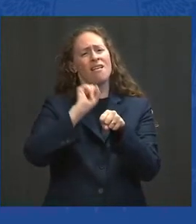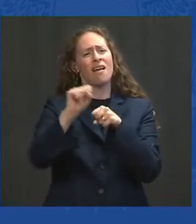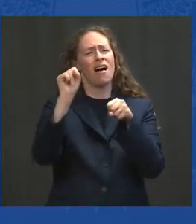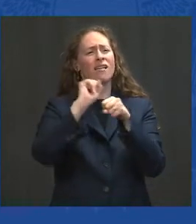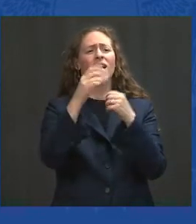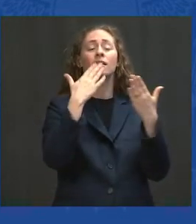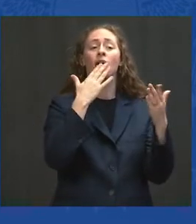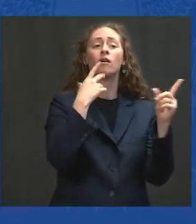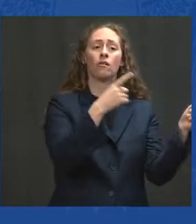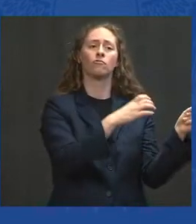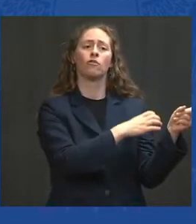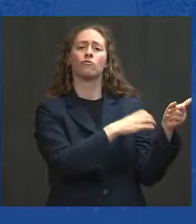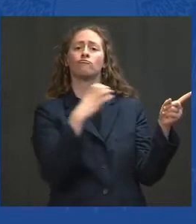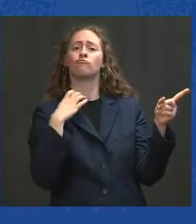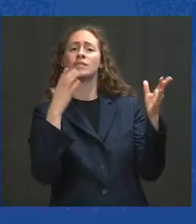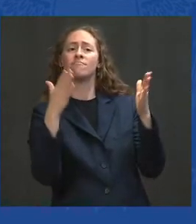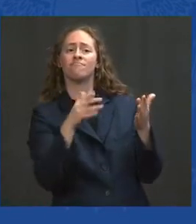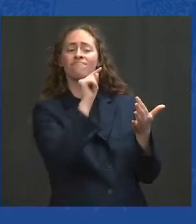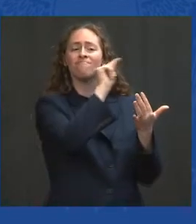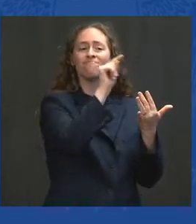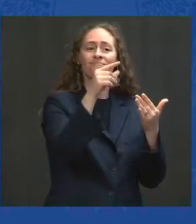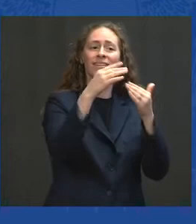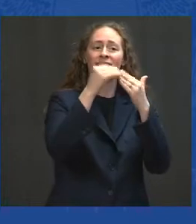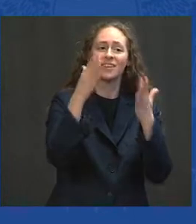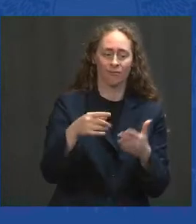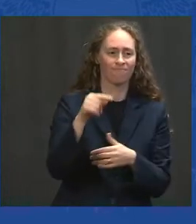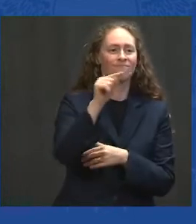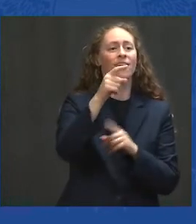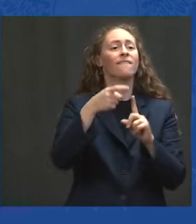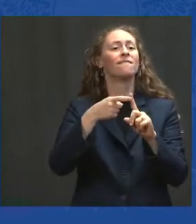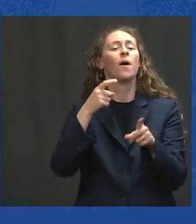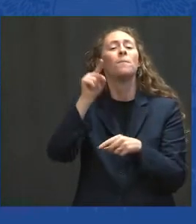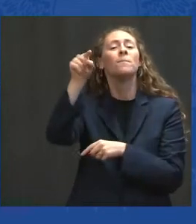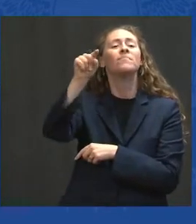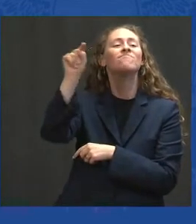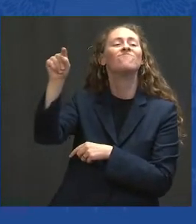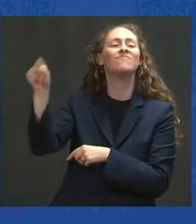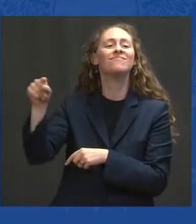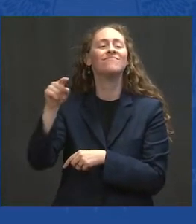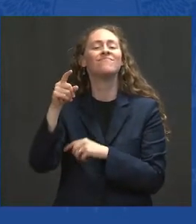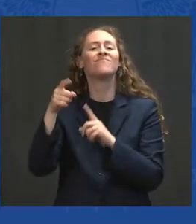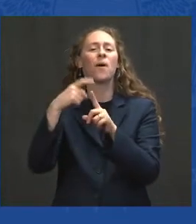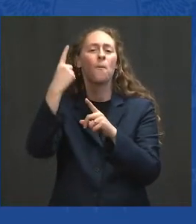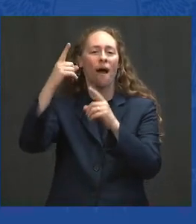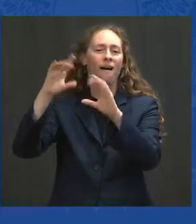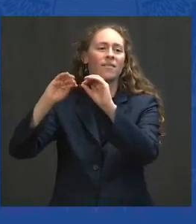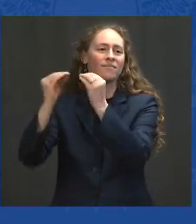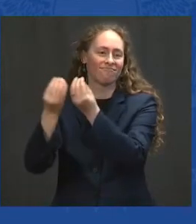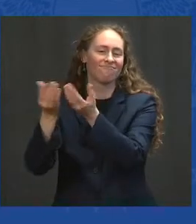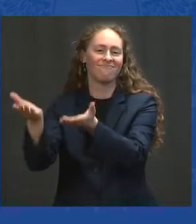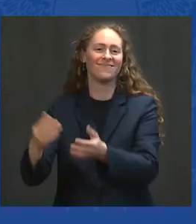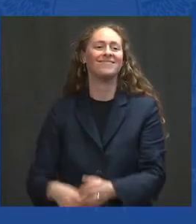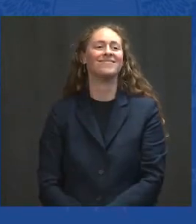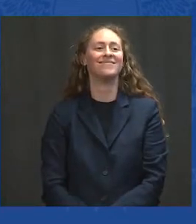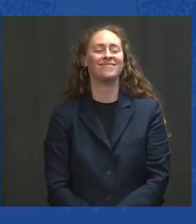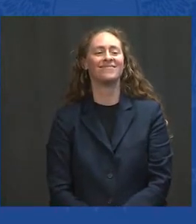Rosa DeLauro from Connecticut, she has been a champion for this issue. Congressman Richie Neal